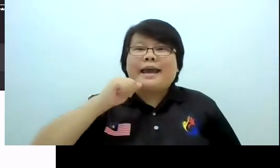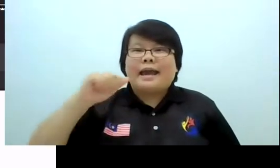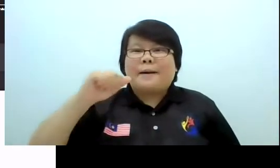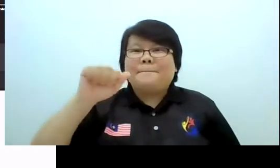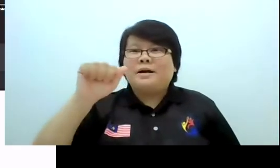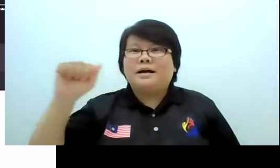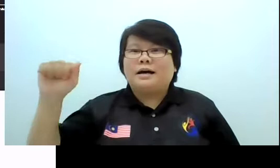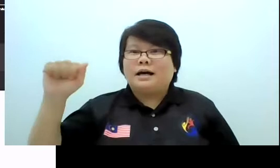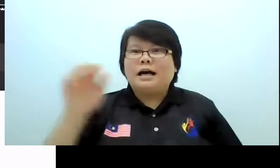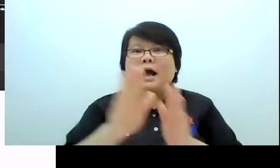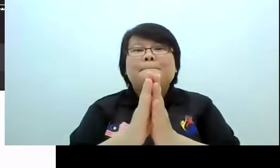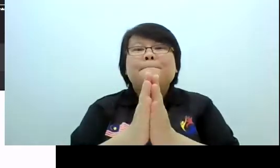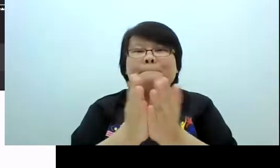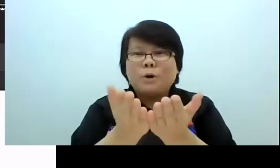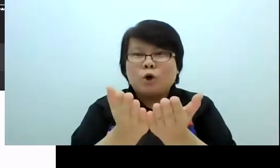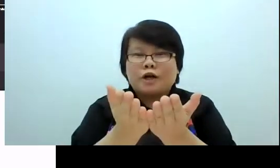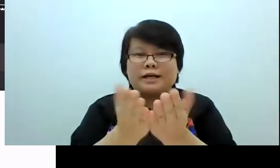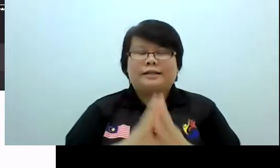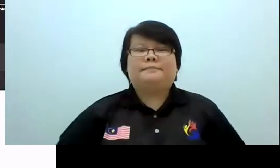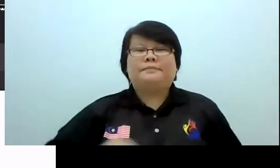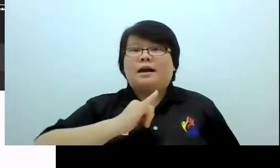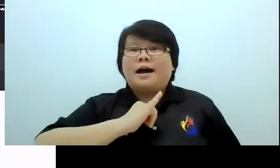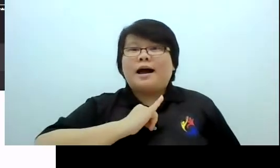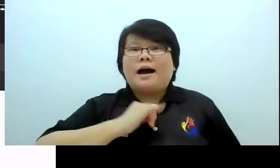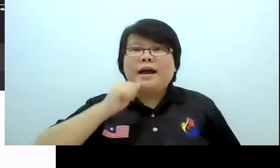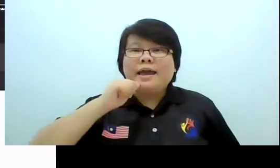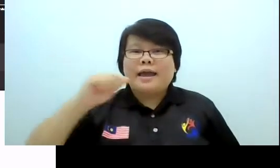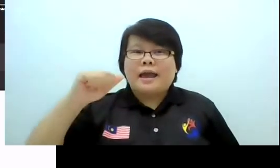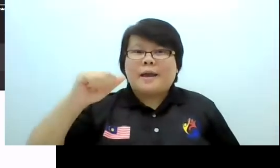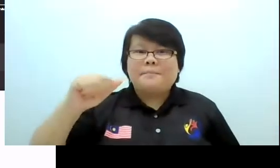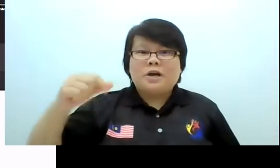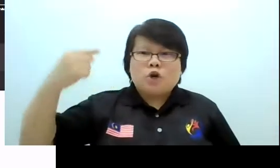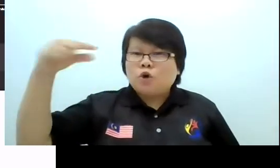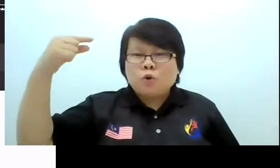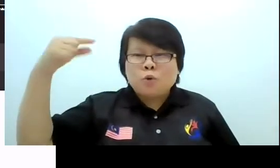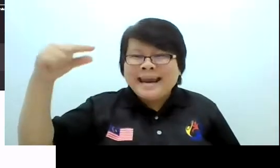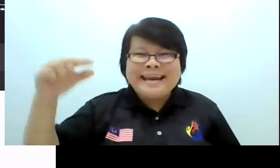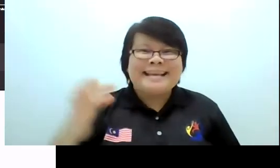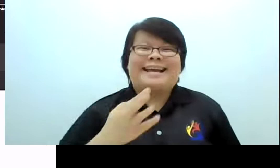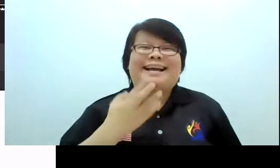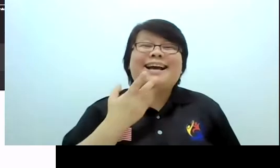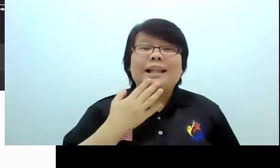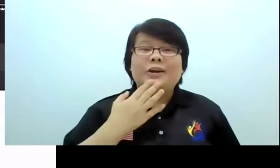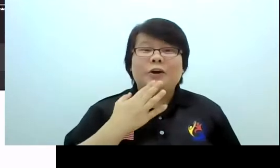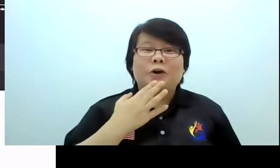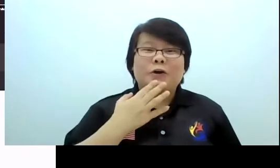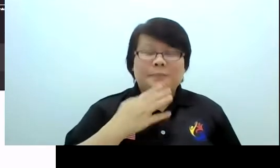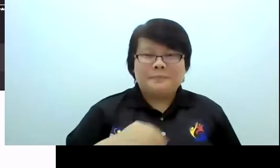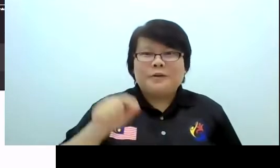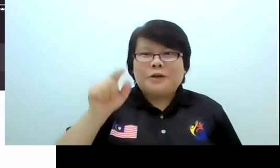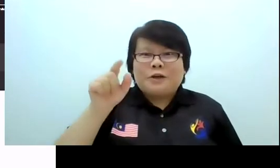I am a book. I am green